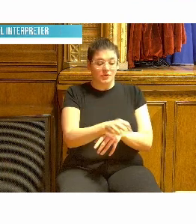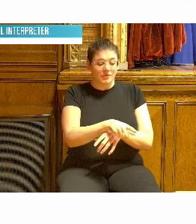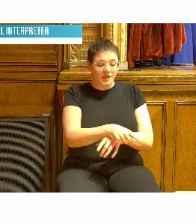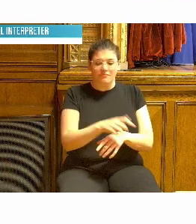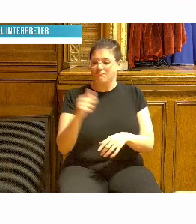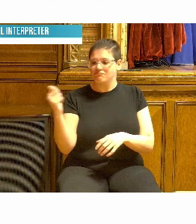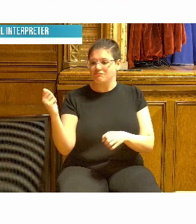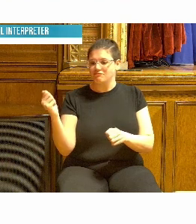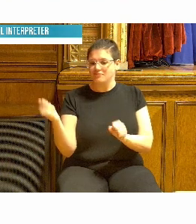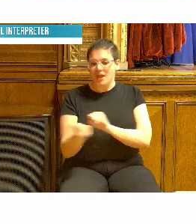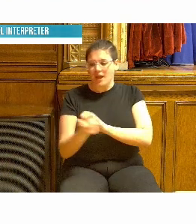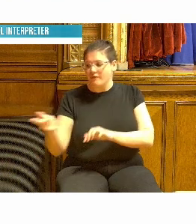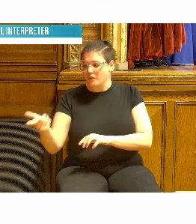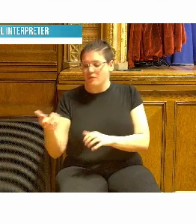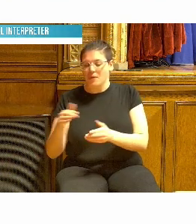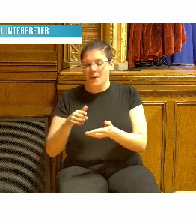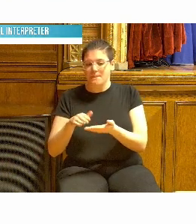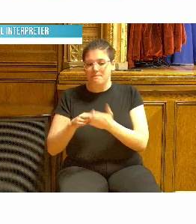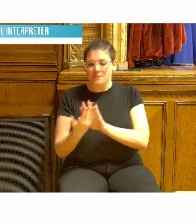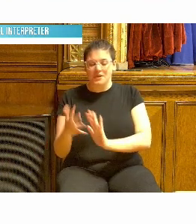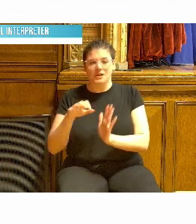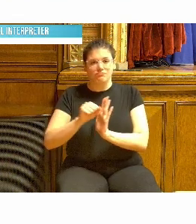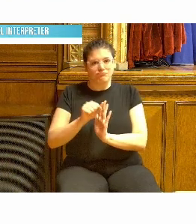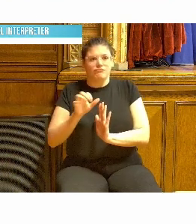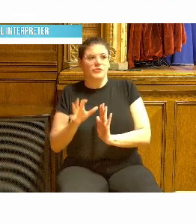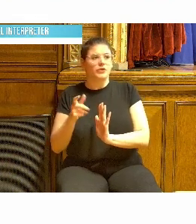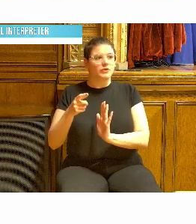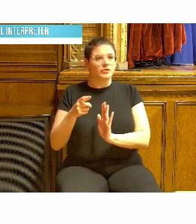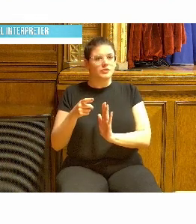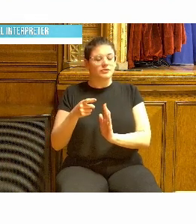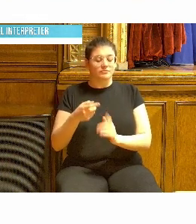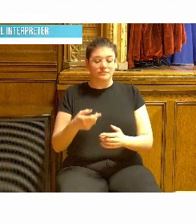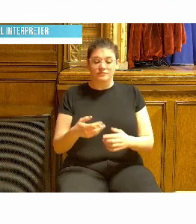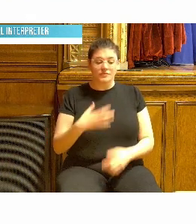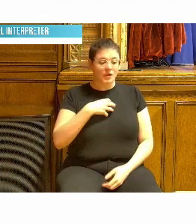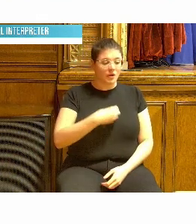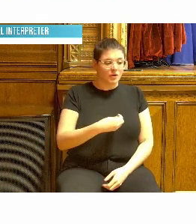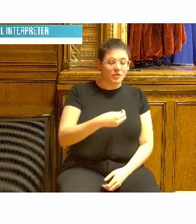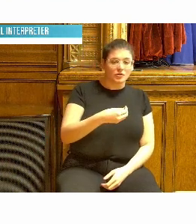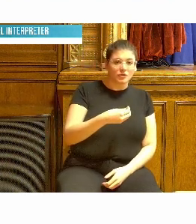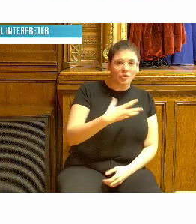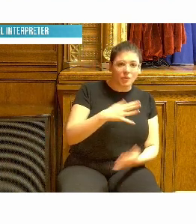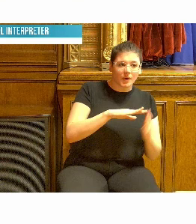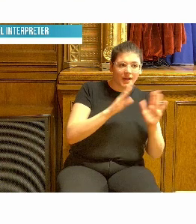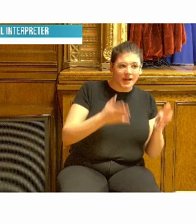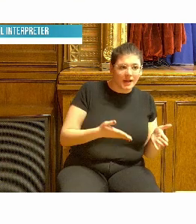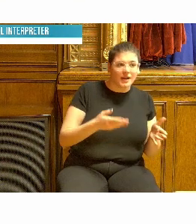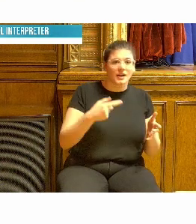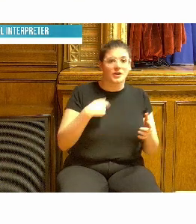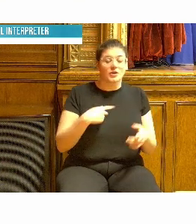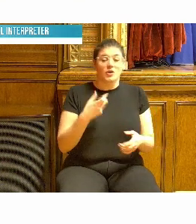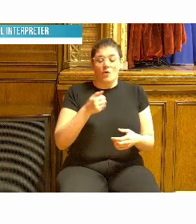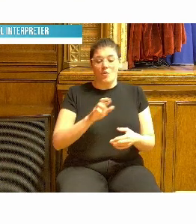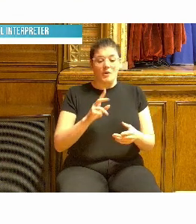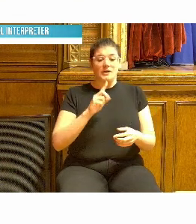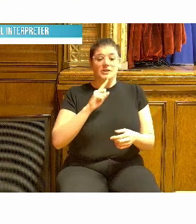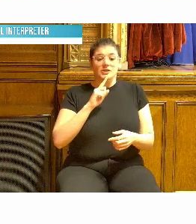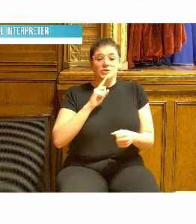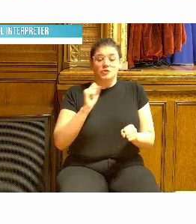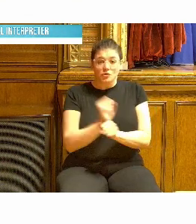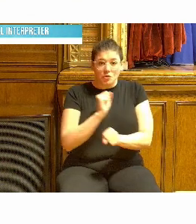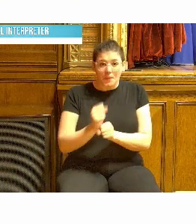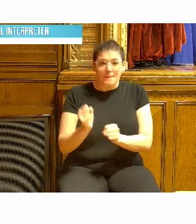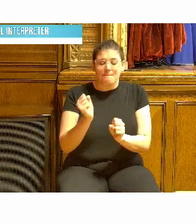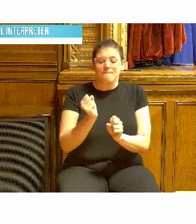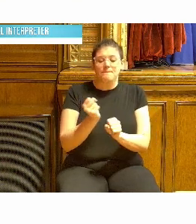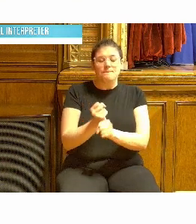the Capitol, who built the White House. These are black people who dug up cities literally and figuratively